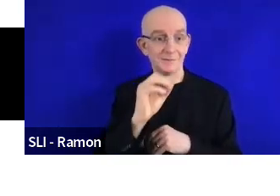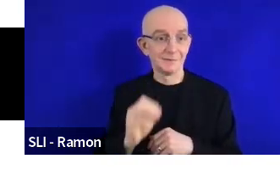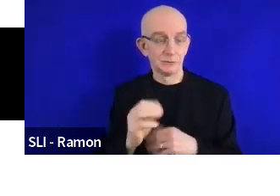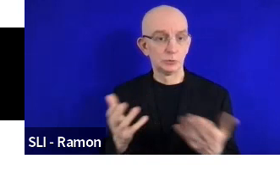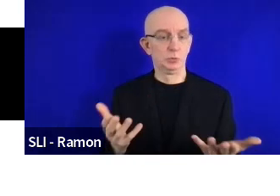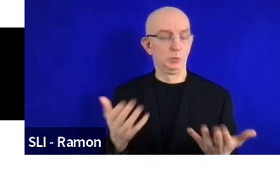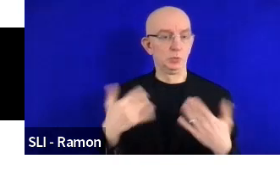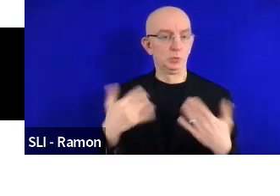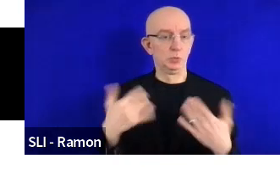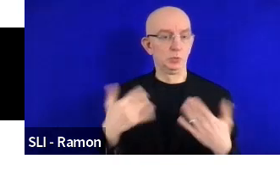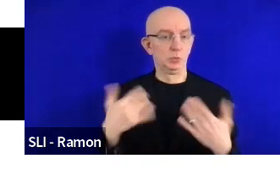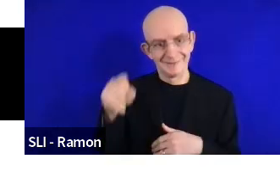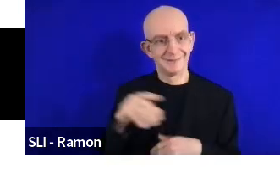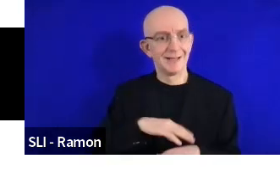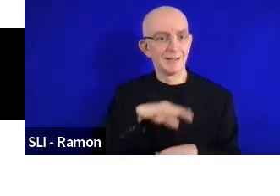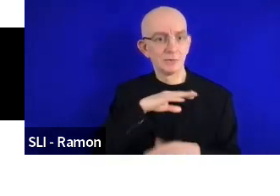And